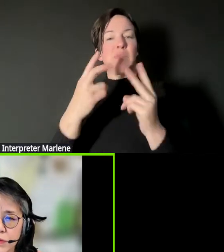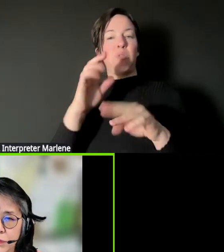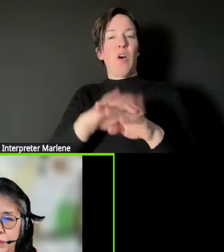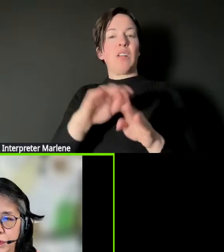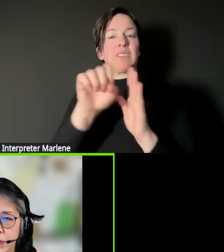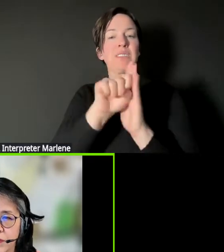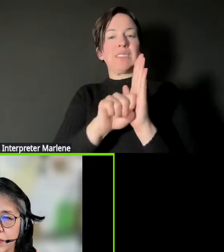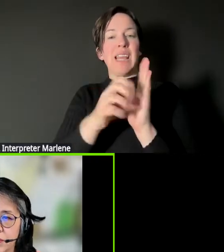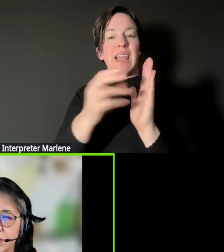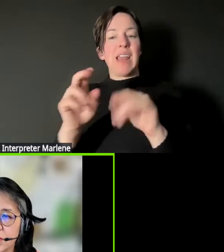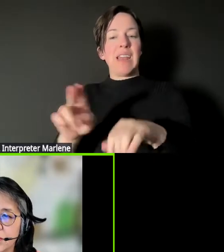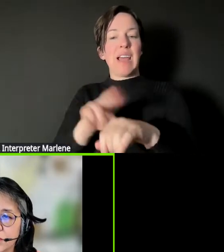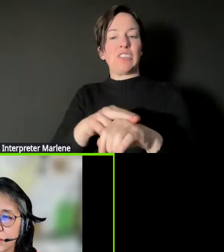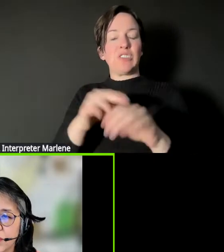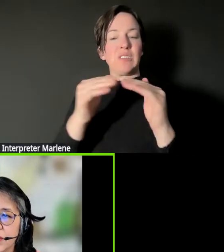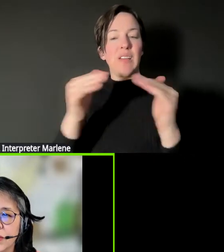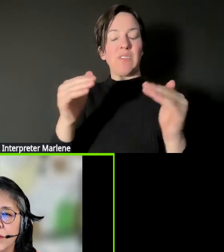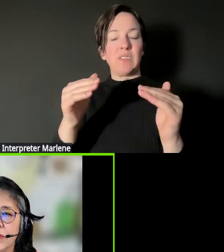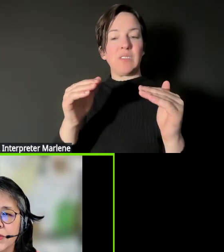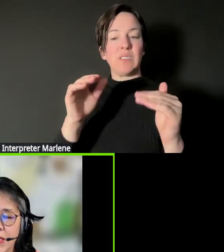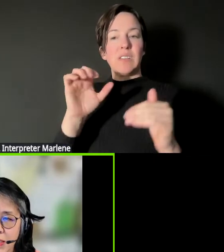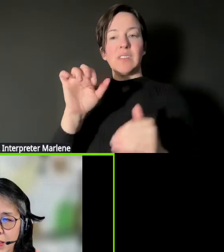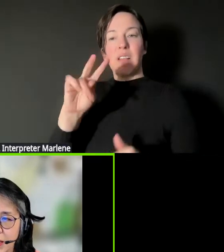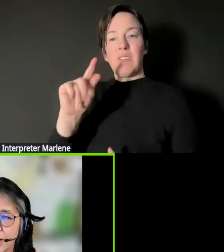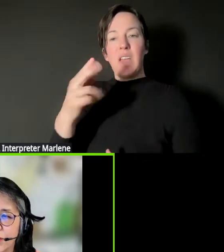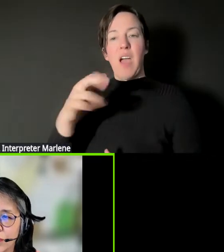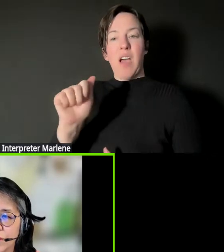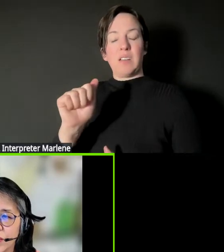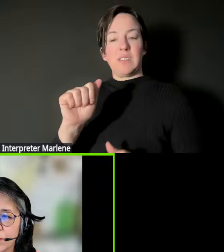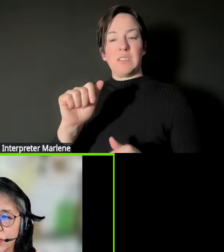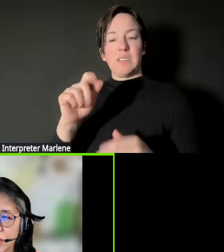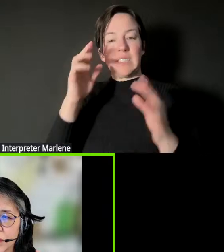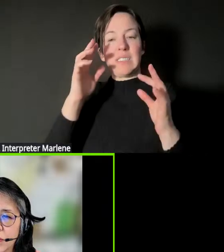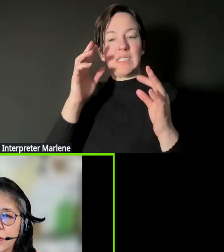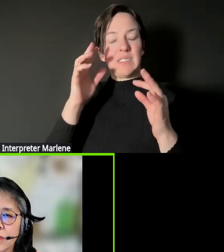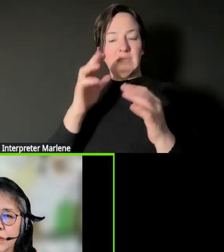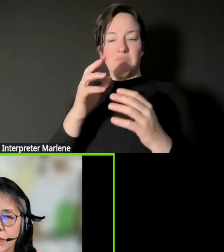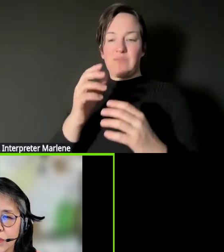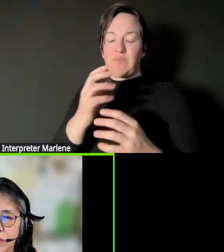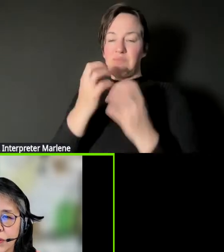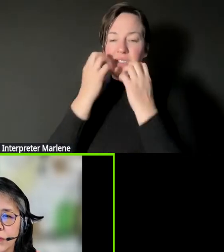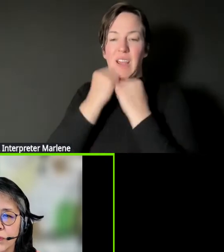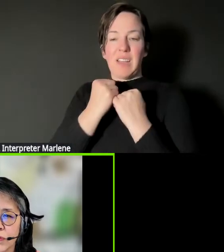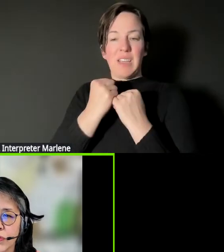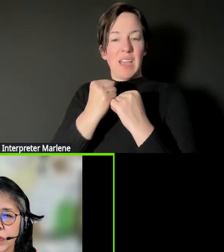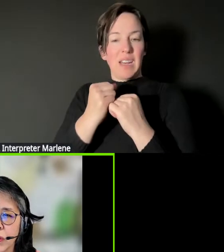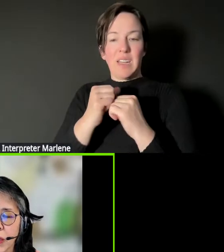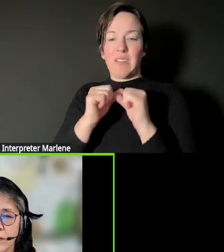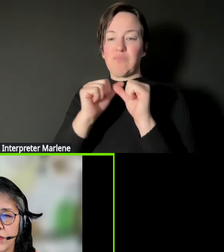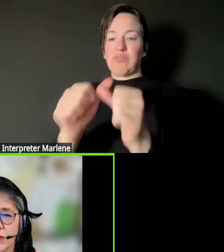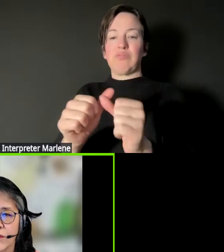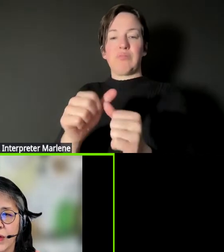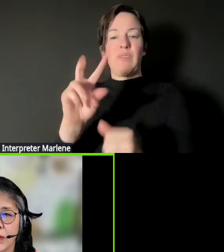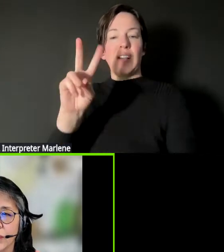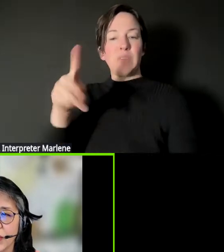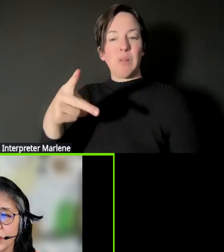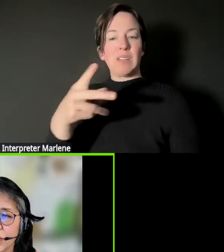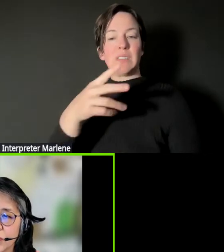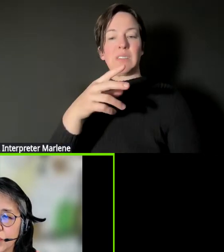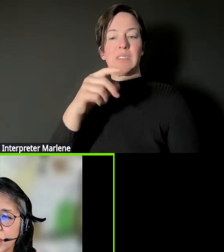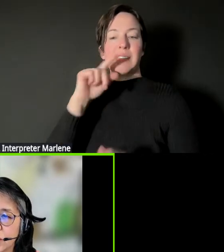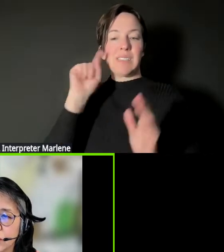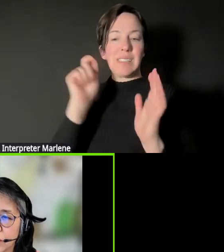Beyond this crucial advocacy, Cynthia served as a dedicated union vice president, secretary, and was a strong advocate for equity